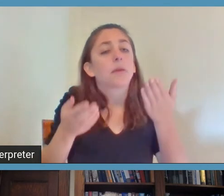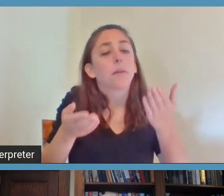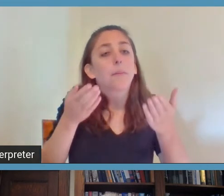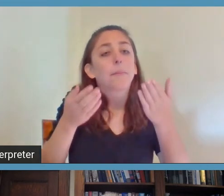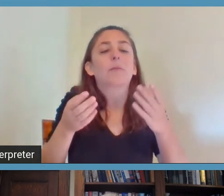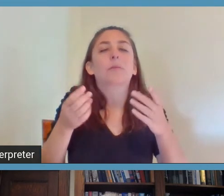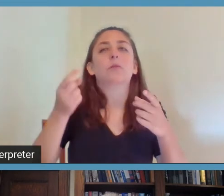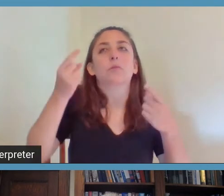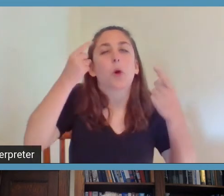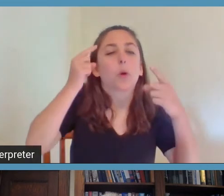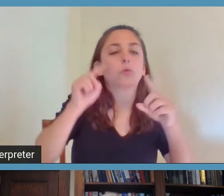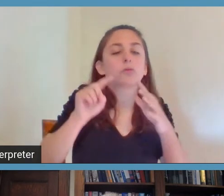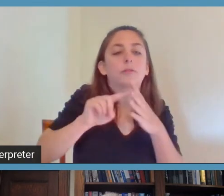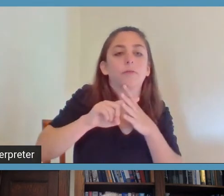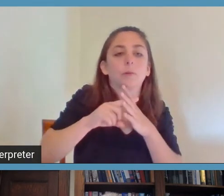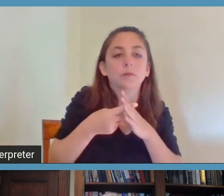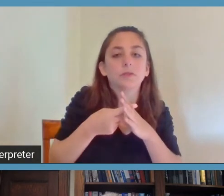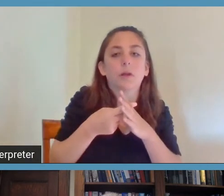beginning,